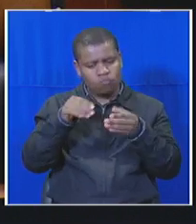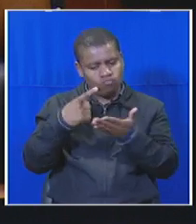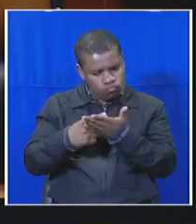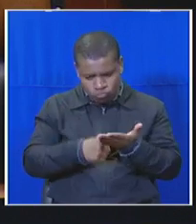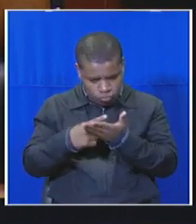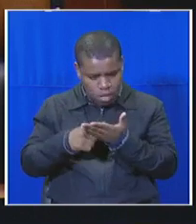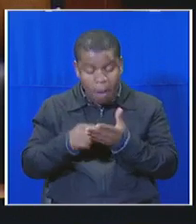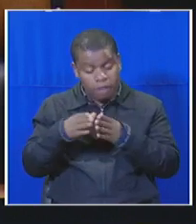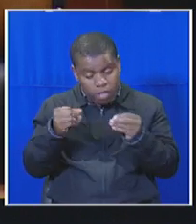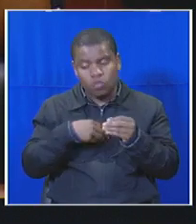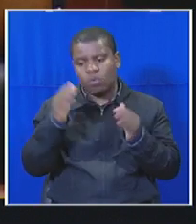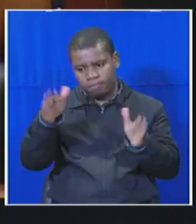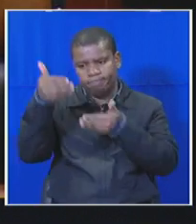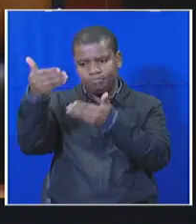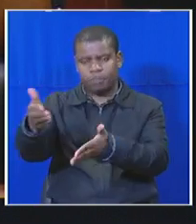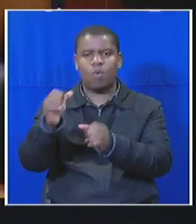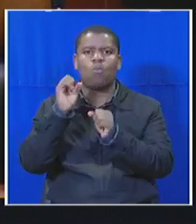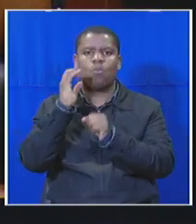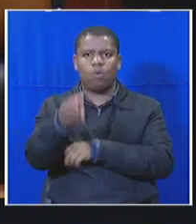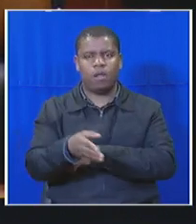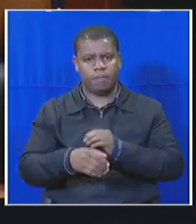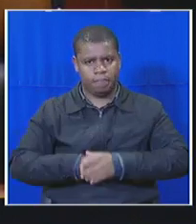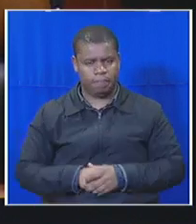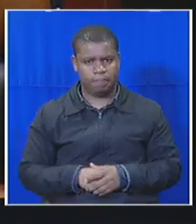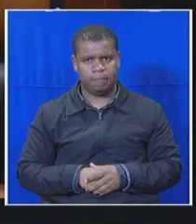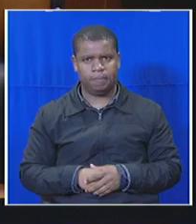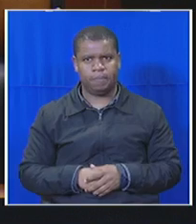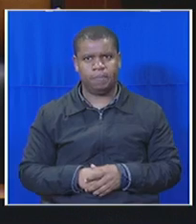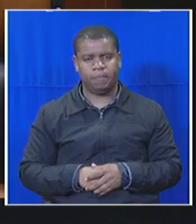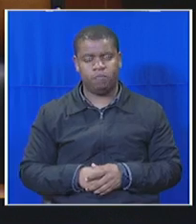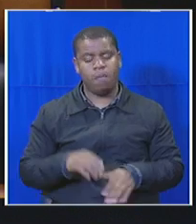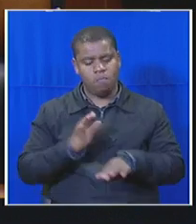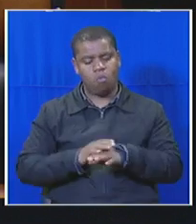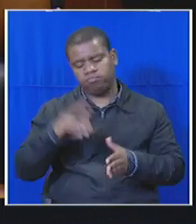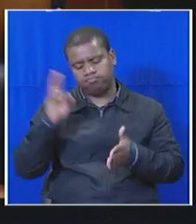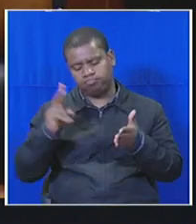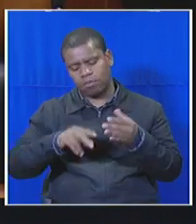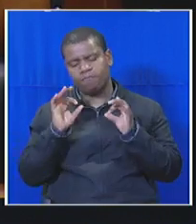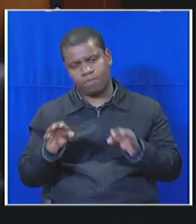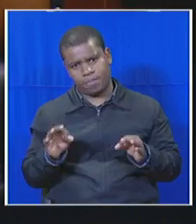it as soon as it comes here so that it is given properly and so on after having it been considered.